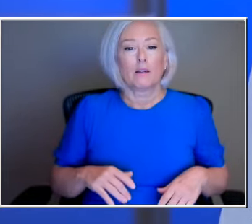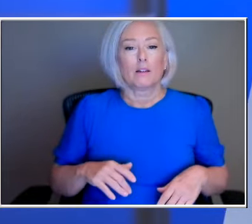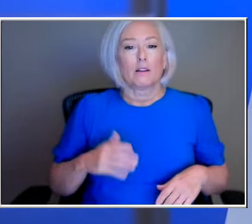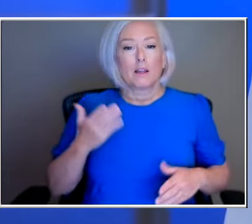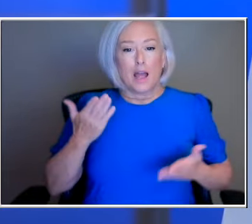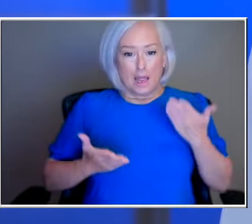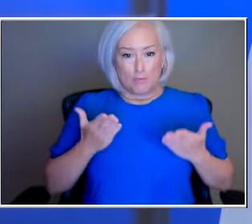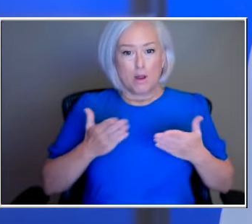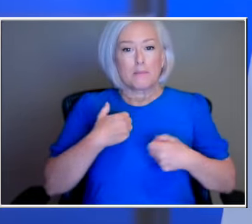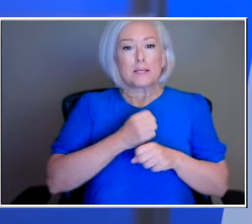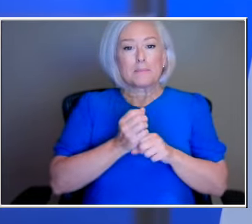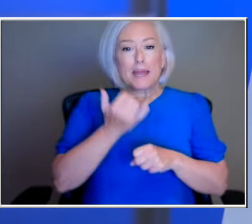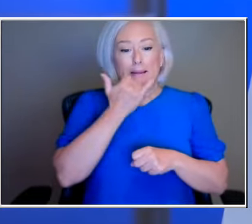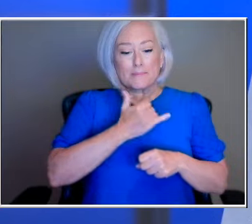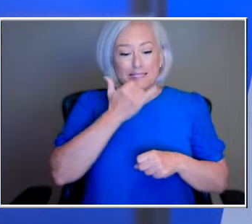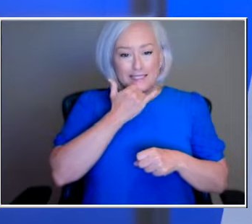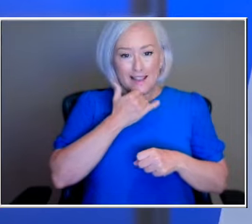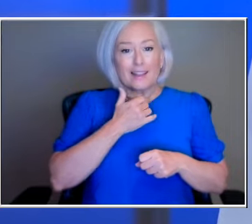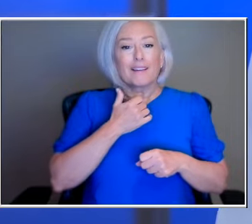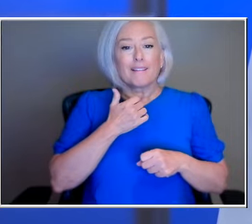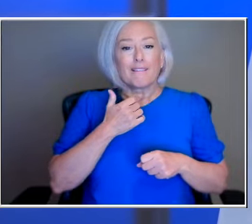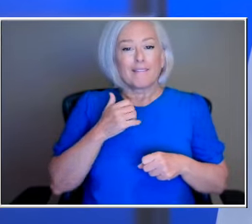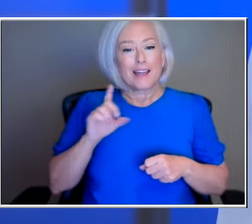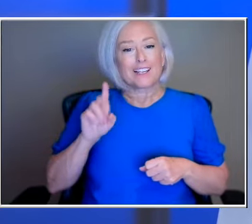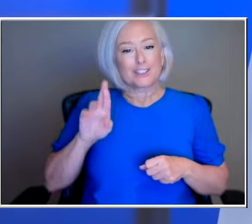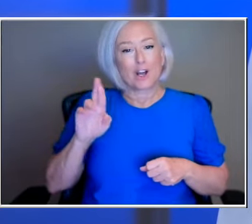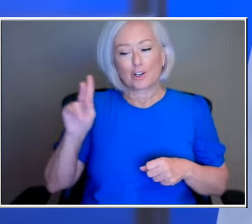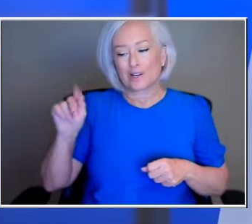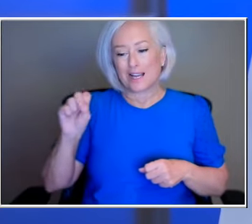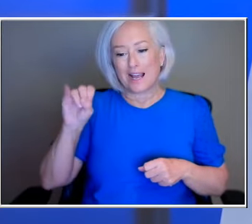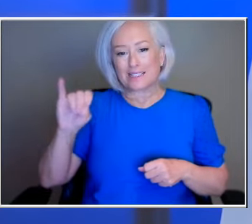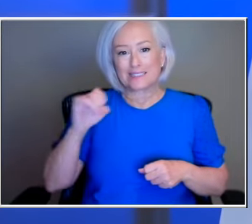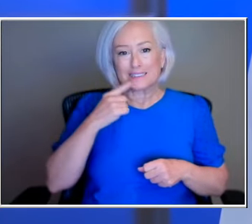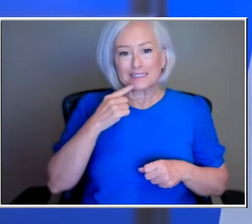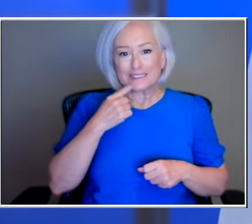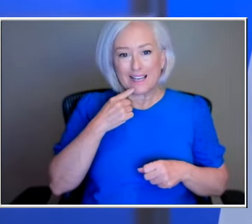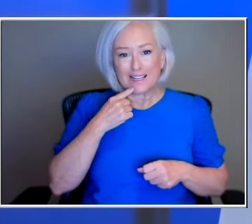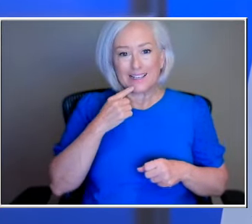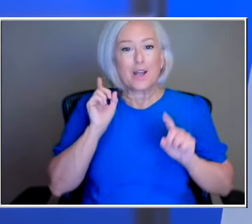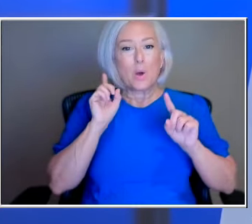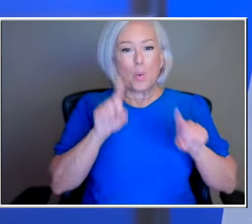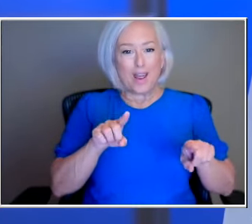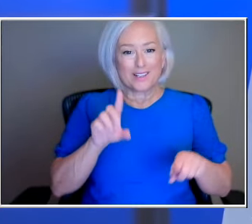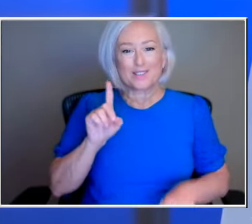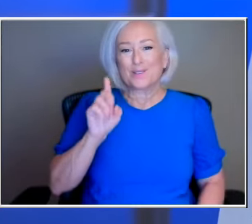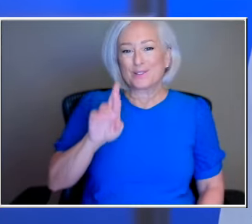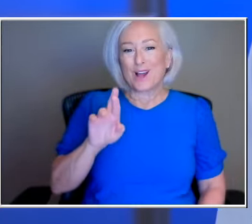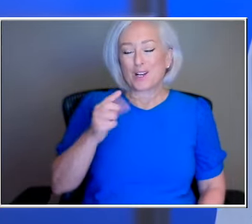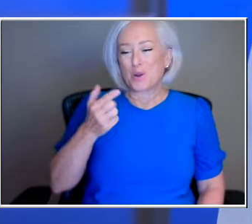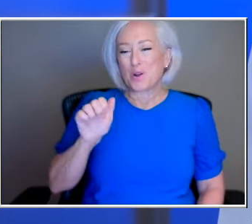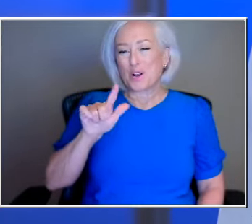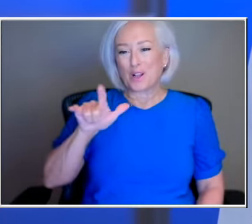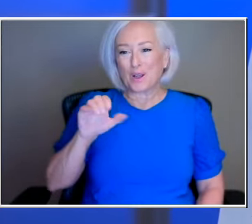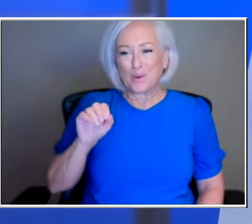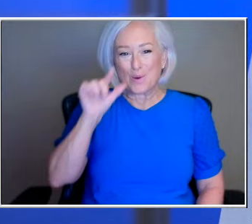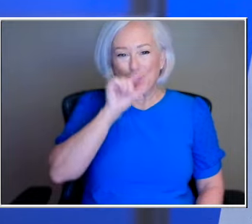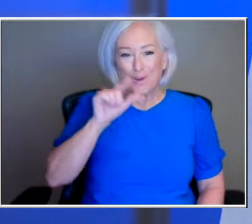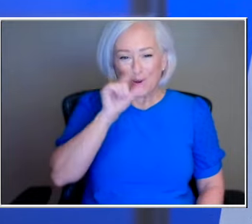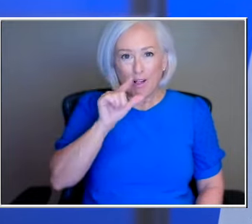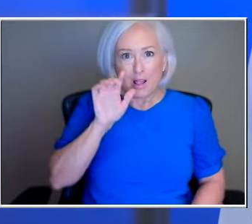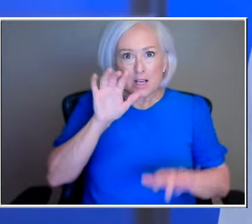that maybe even Dr. Kasi has mentioned. We went to Dr. Google, and Dr. Google would provide